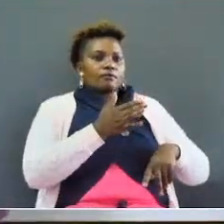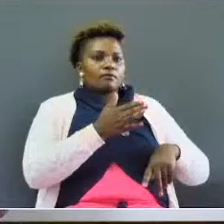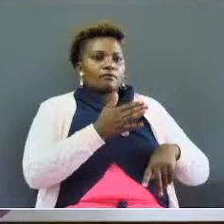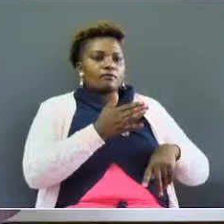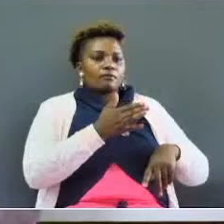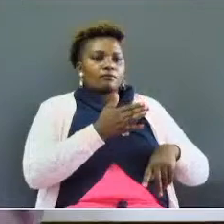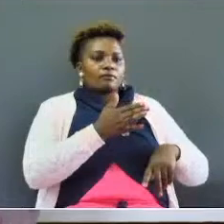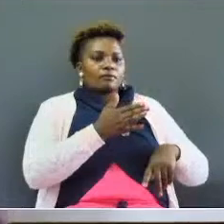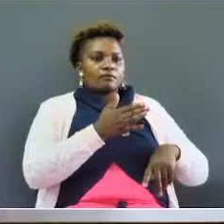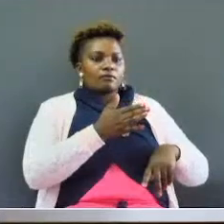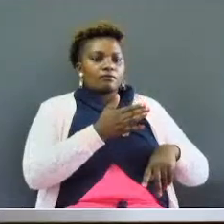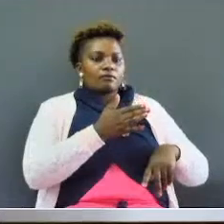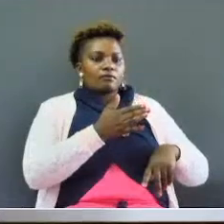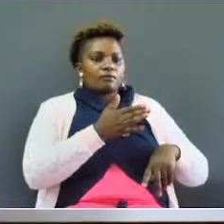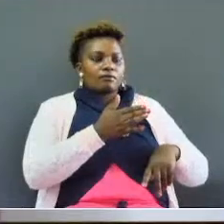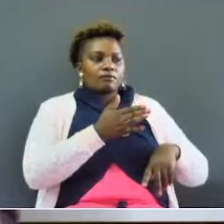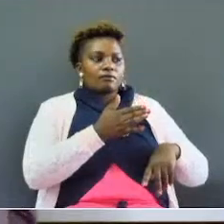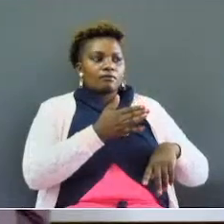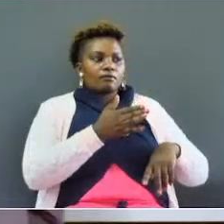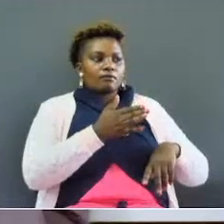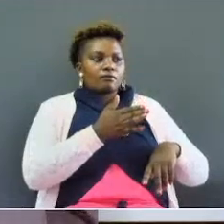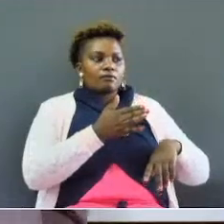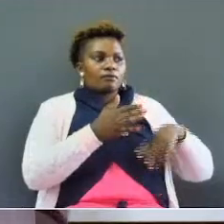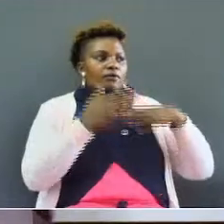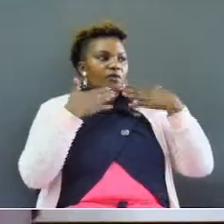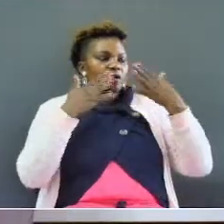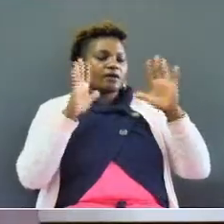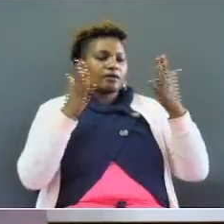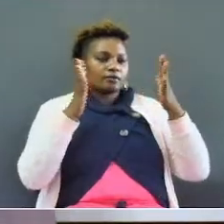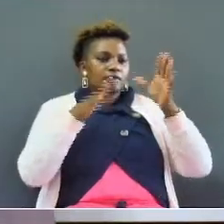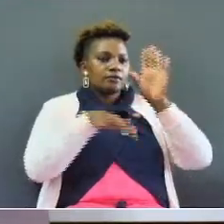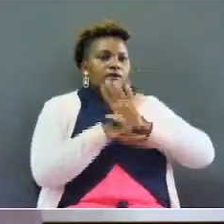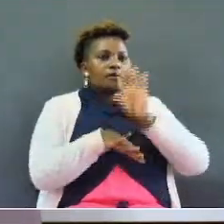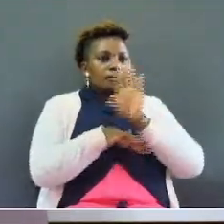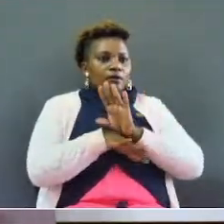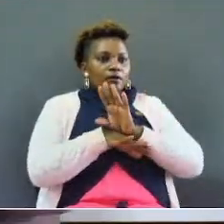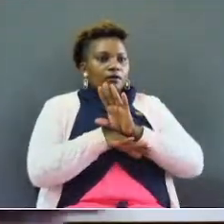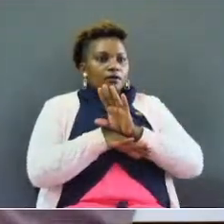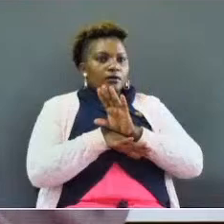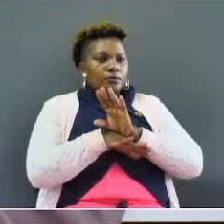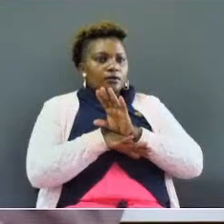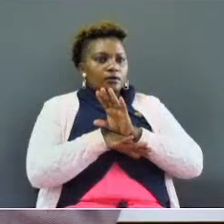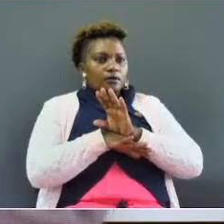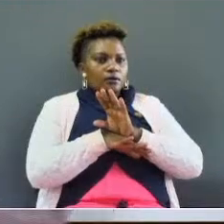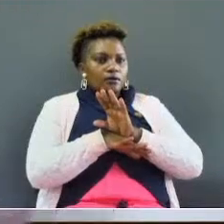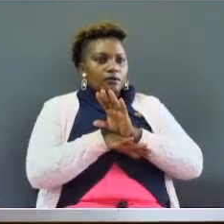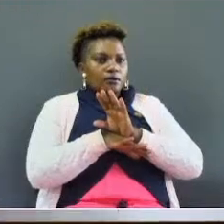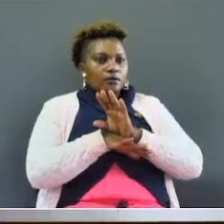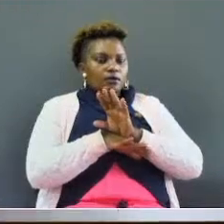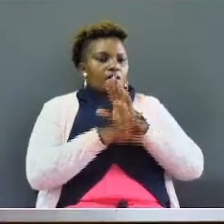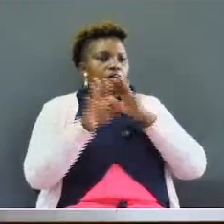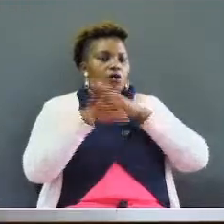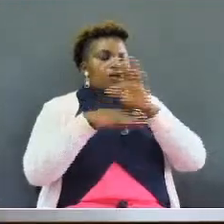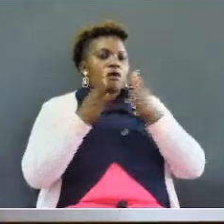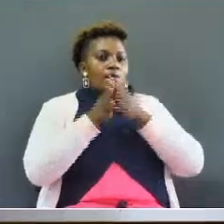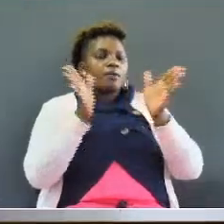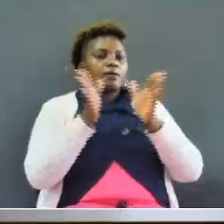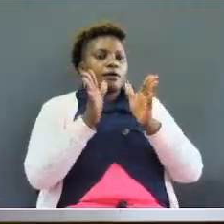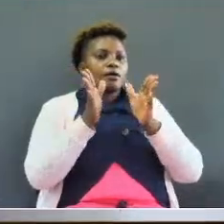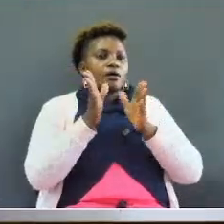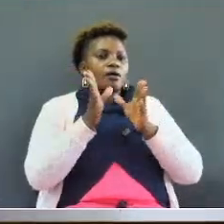I think before I start, I want to congratulate the church because of all public gatherings.